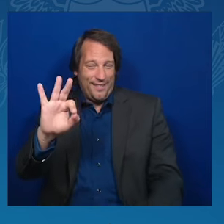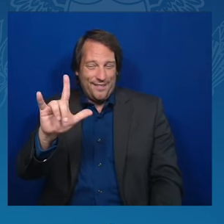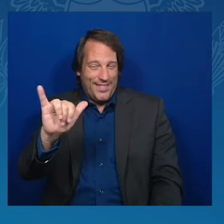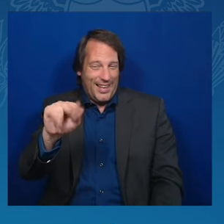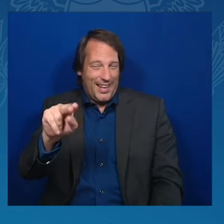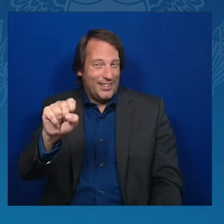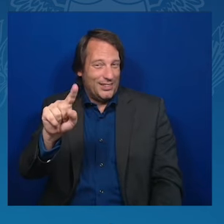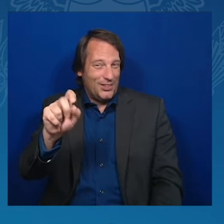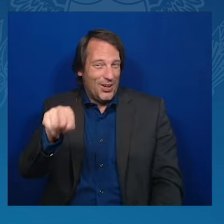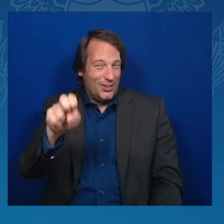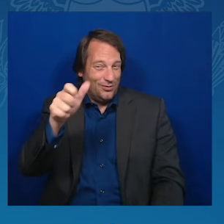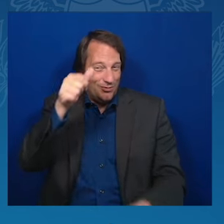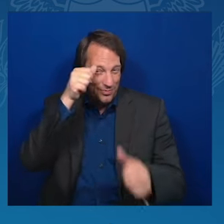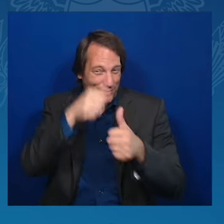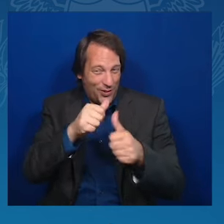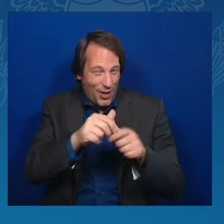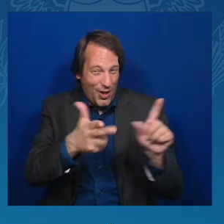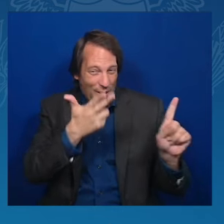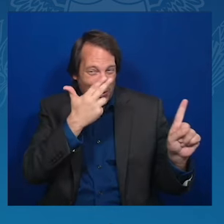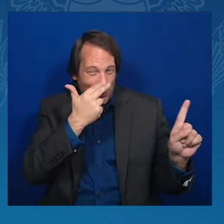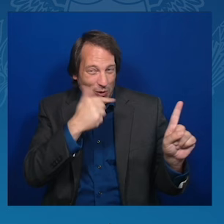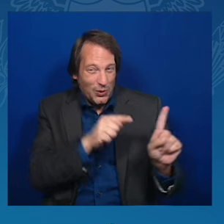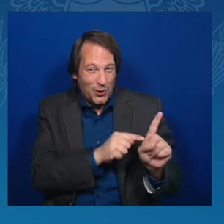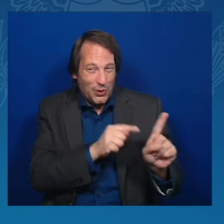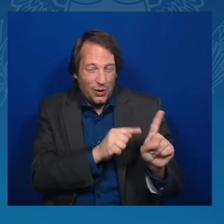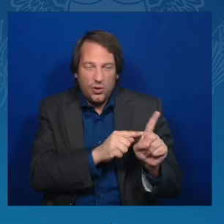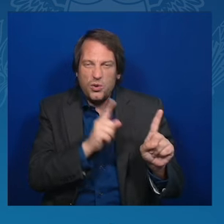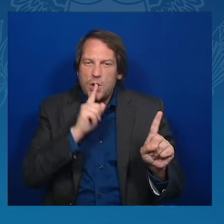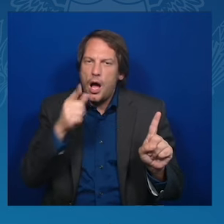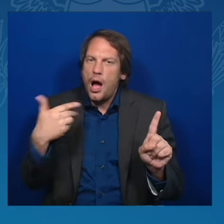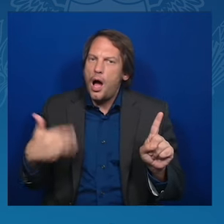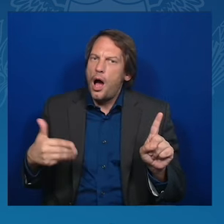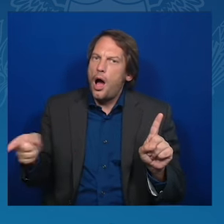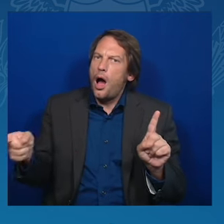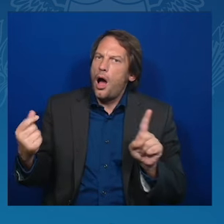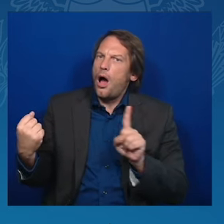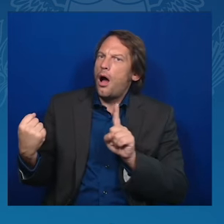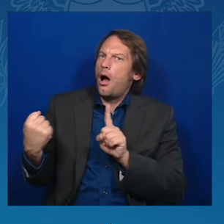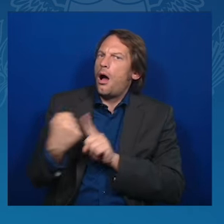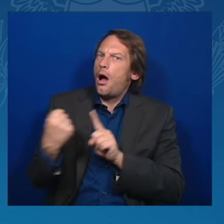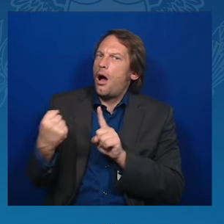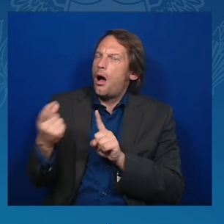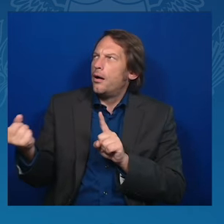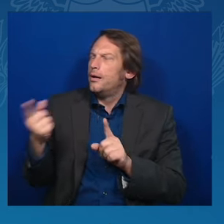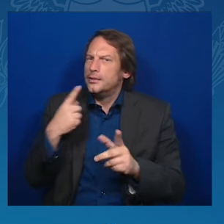cartoon. I thought it was particularly poignant when he said, but he's not sure how to translate Yabba Dabba Doo.